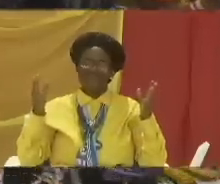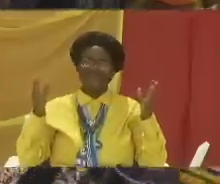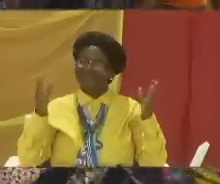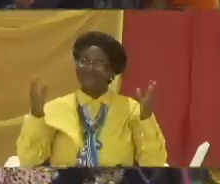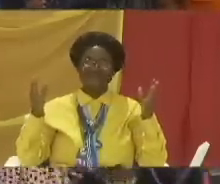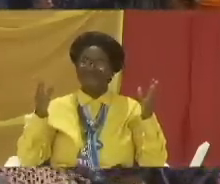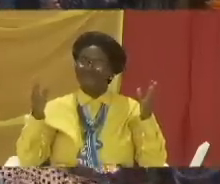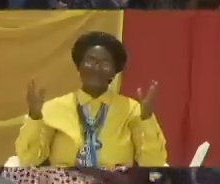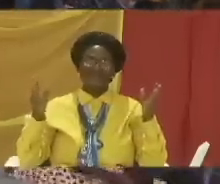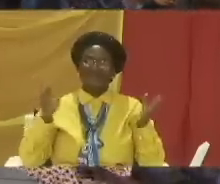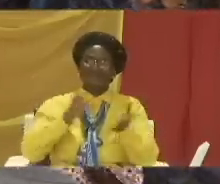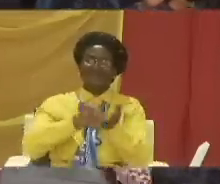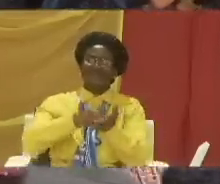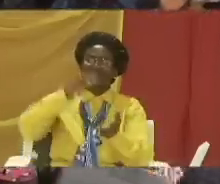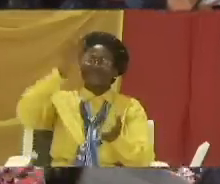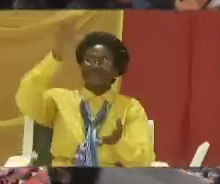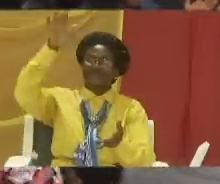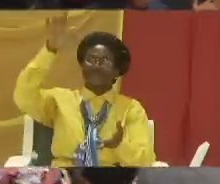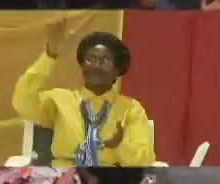Glory be to God.